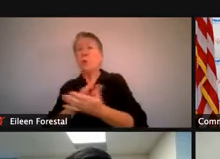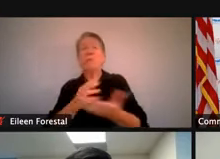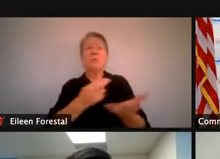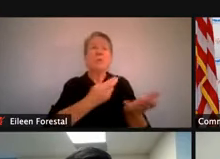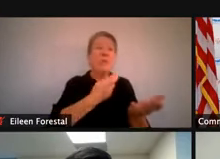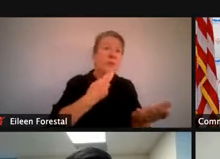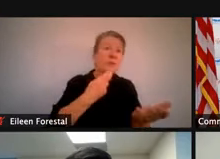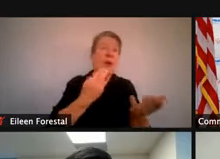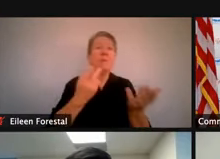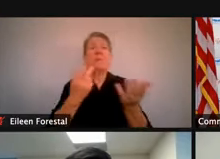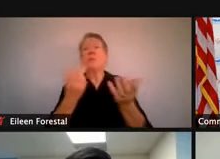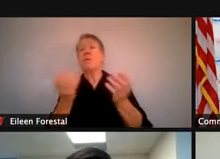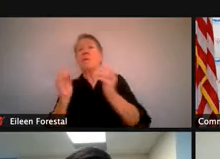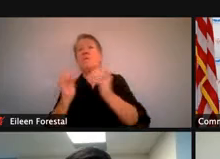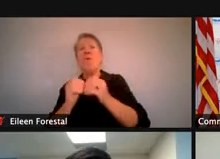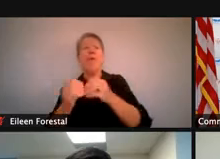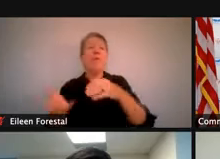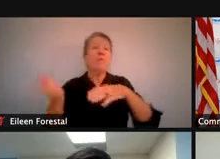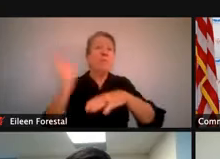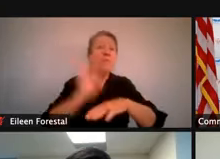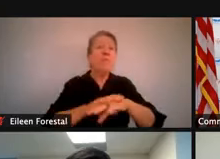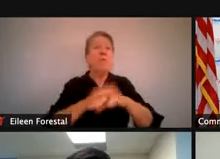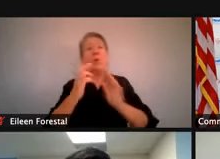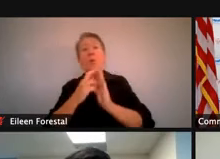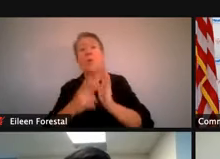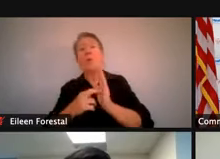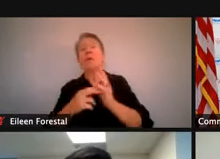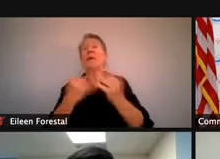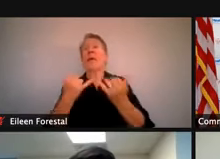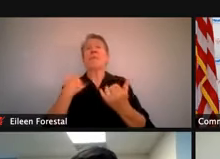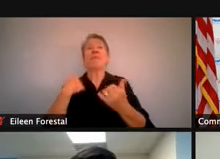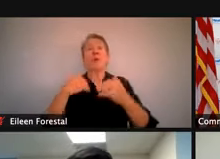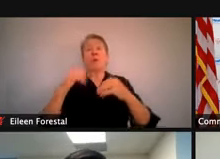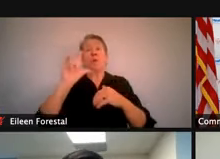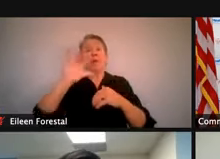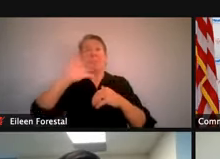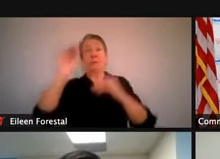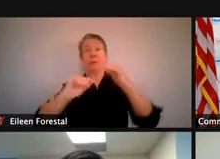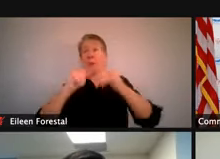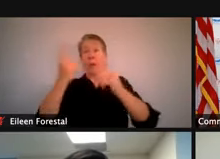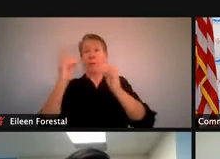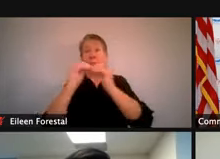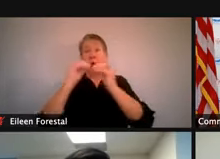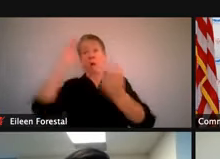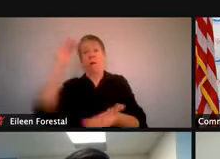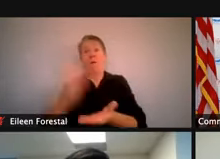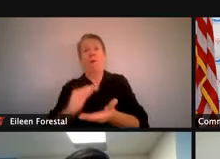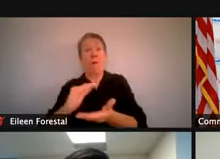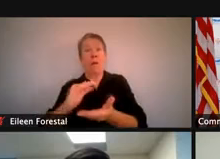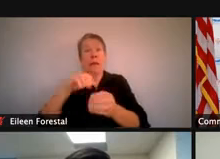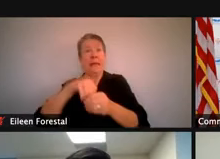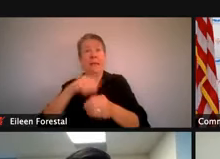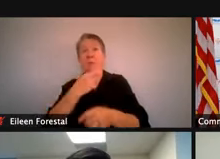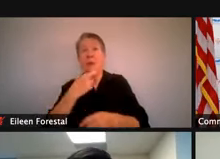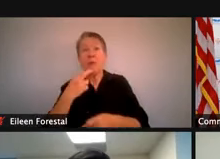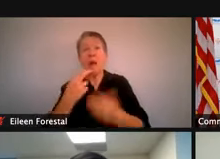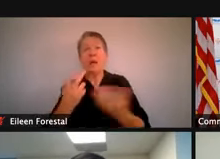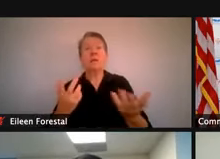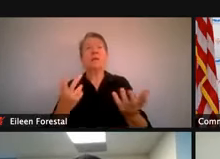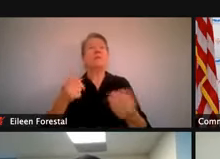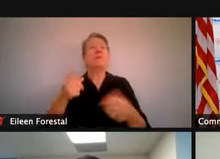like reducing gathering limits? You hold up Lakewood as a success story, but what data are you using to support that, since there's no public reporting